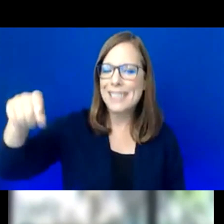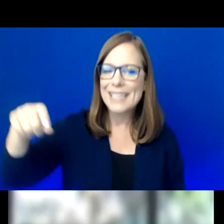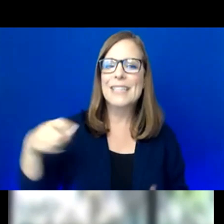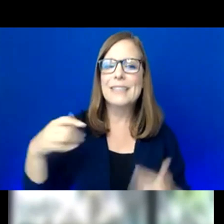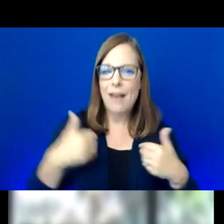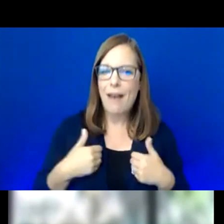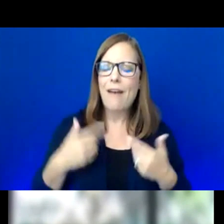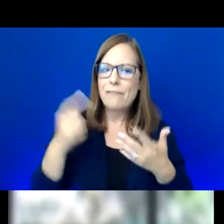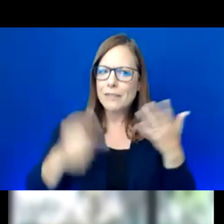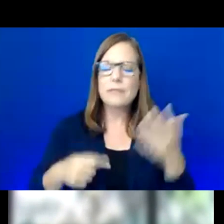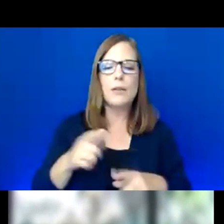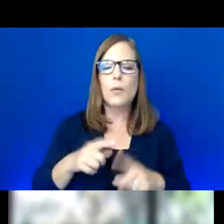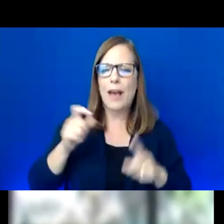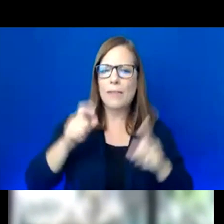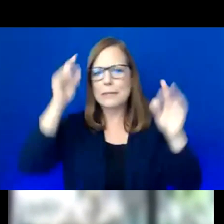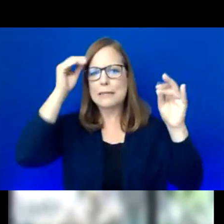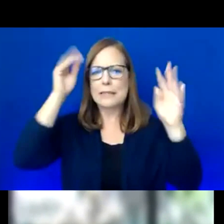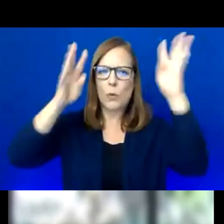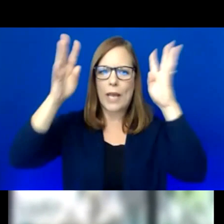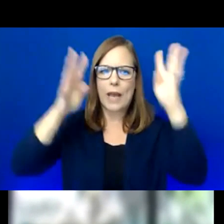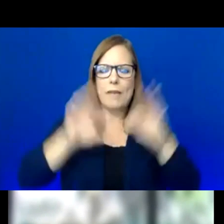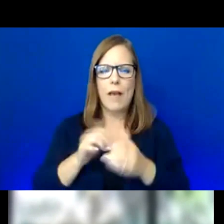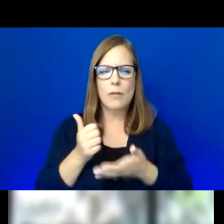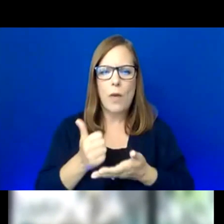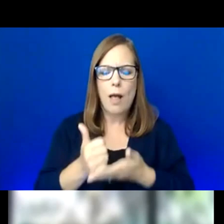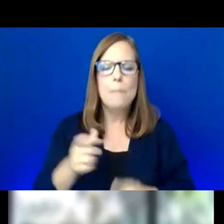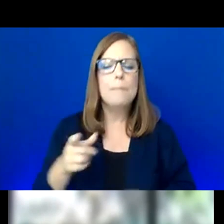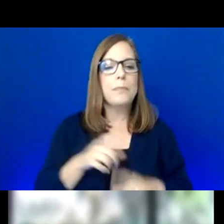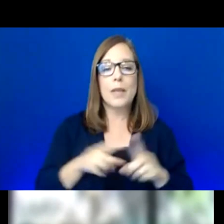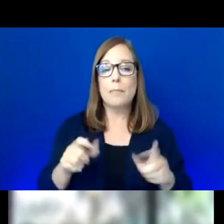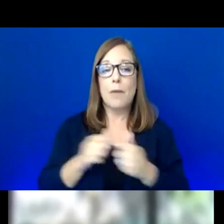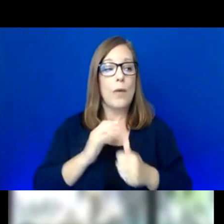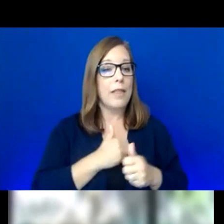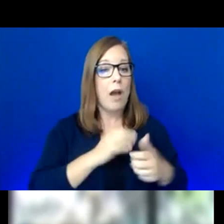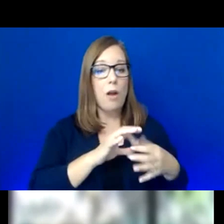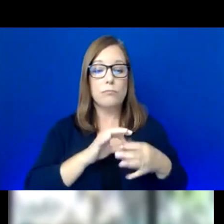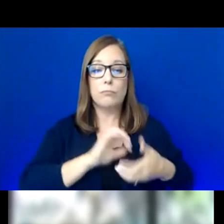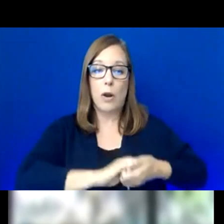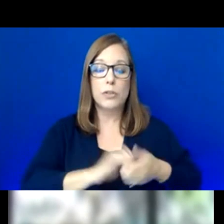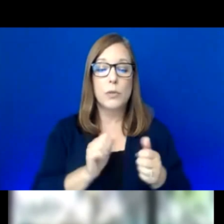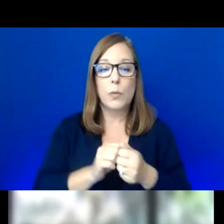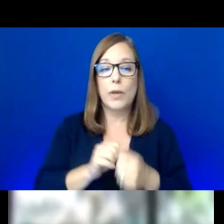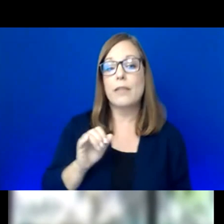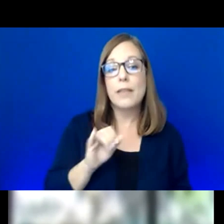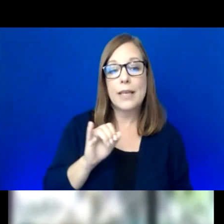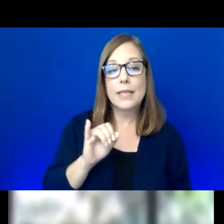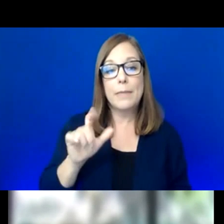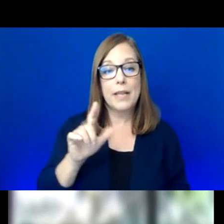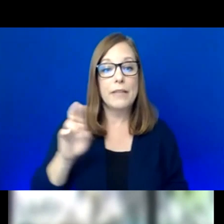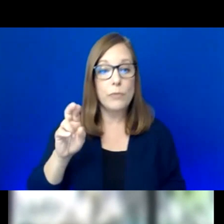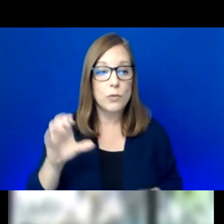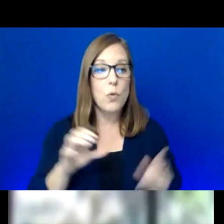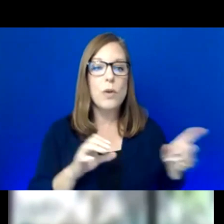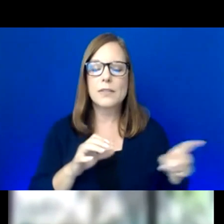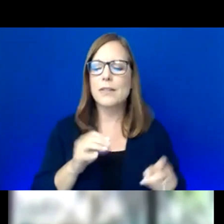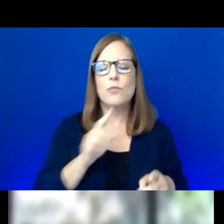help. But as an ADRC, and with our partnership with our Independent Living Resource Center, it really makes it a lot easier to meet